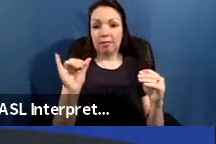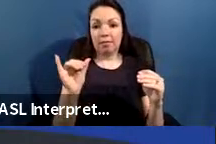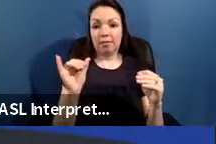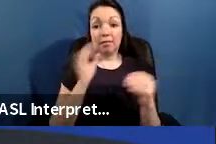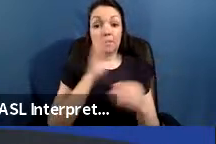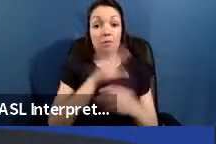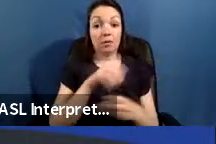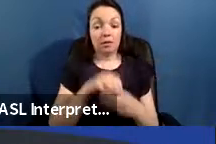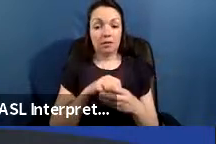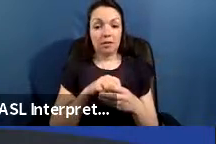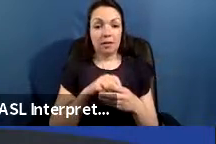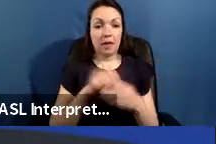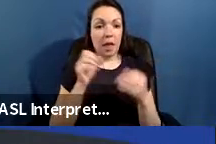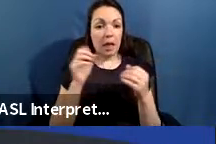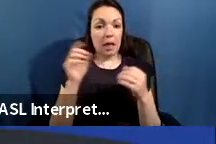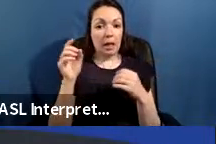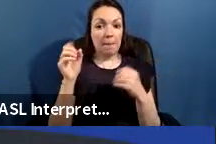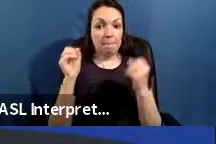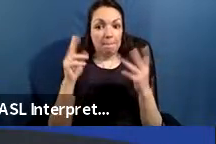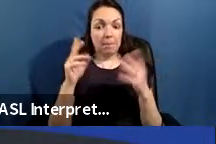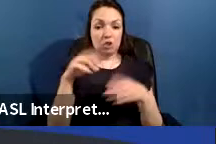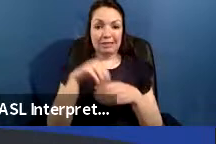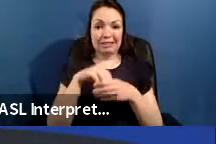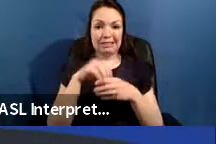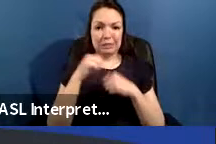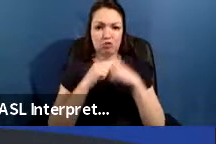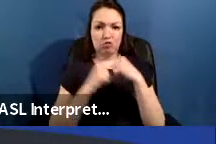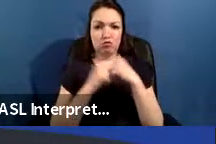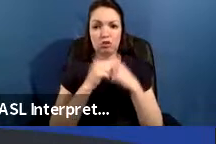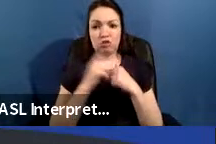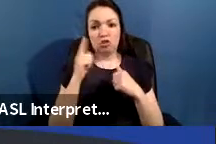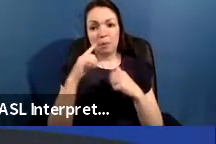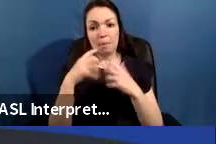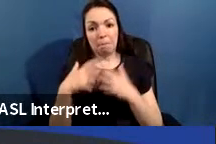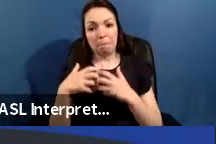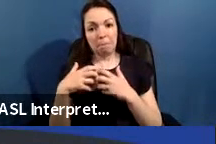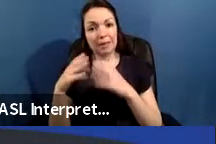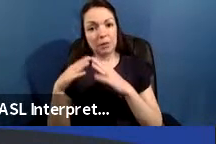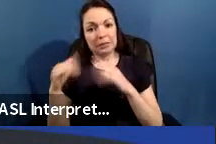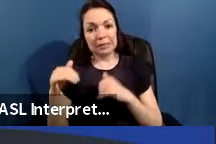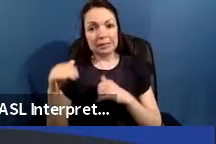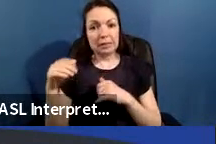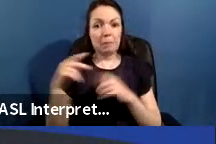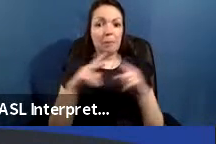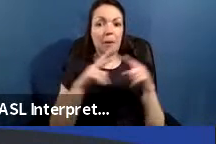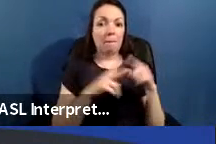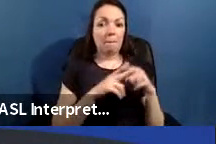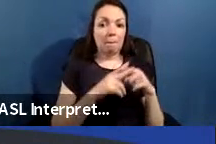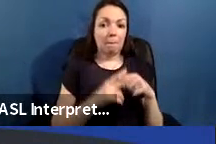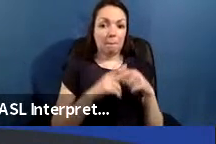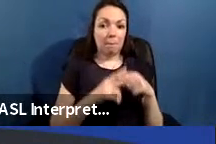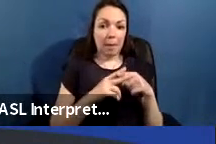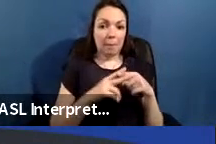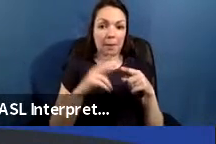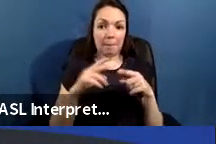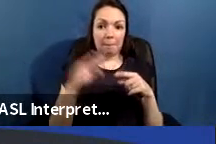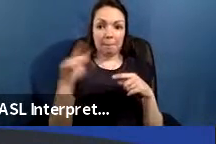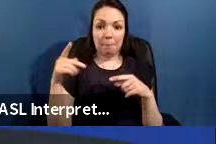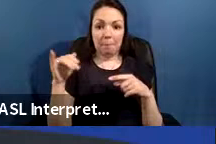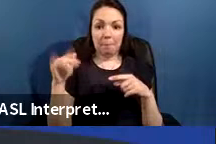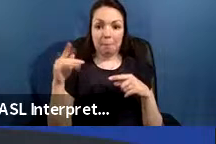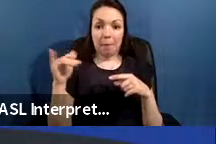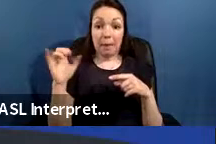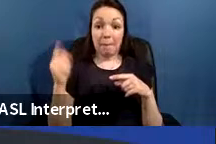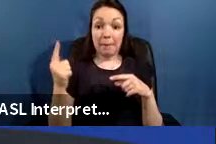upgrades to much needed infrastructure such as our mechanical systems, the plumbing, the piping, and then as well as